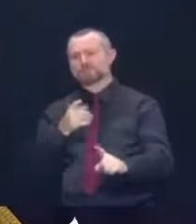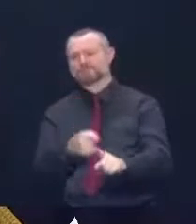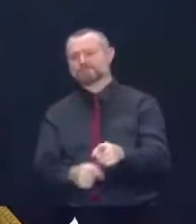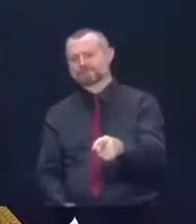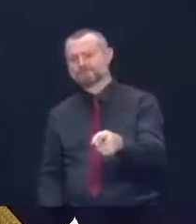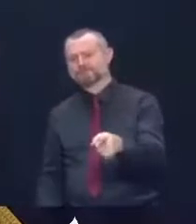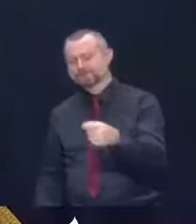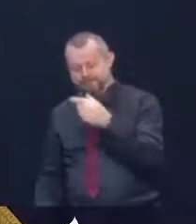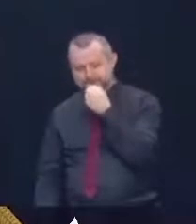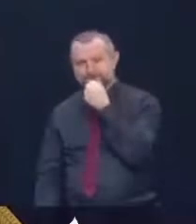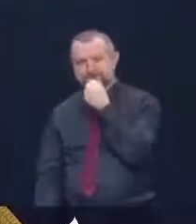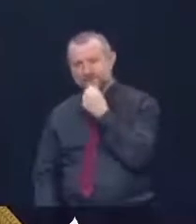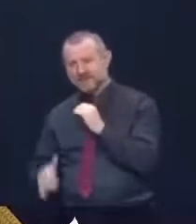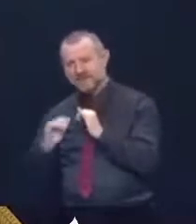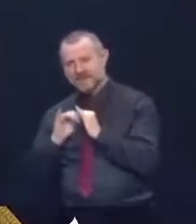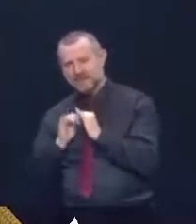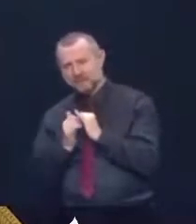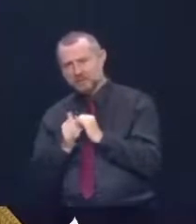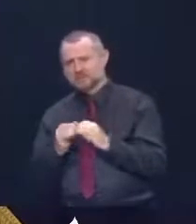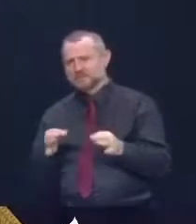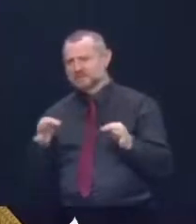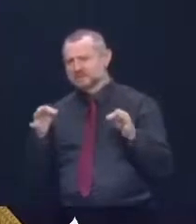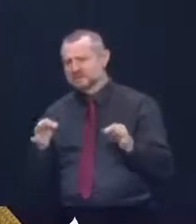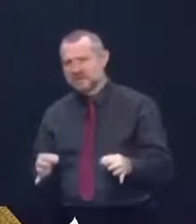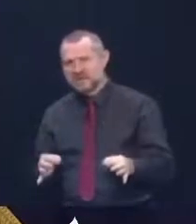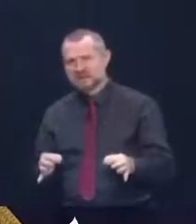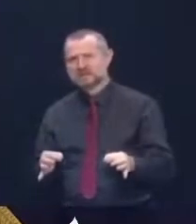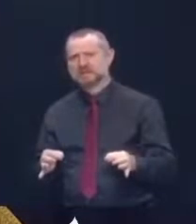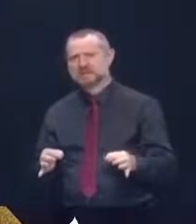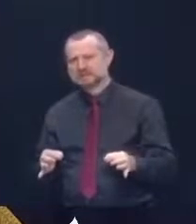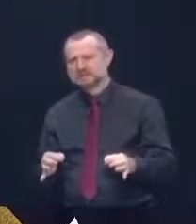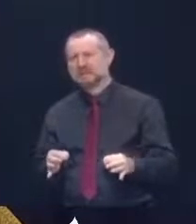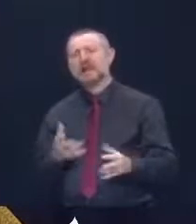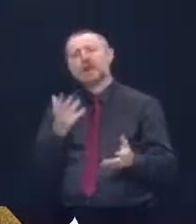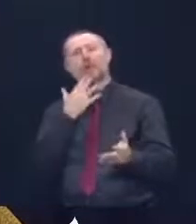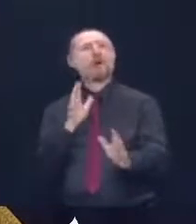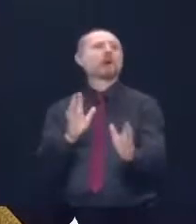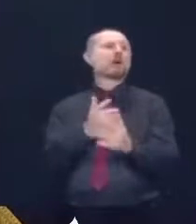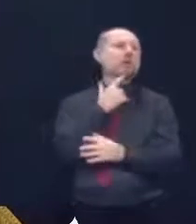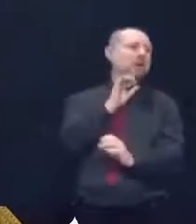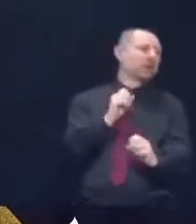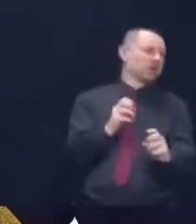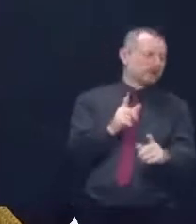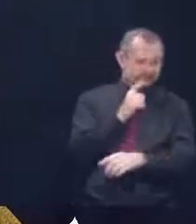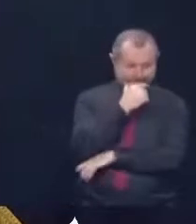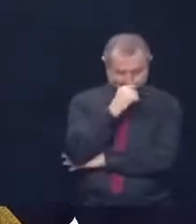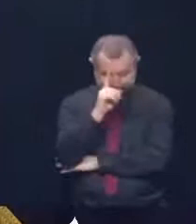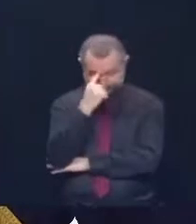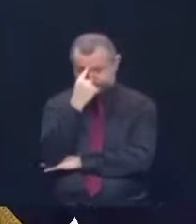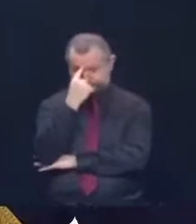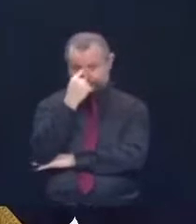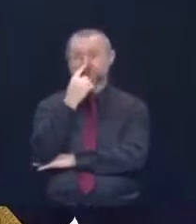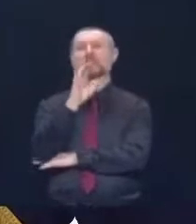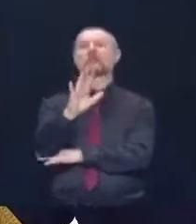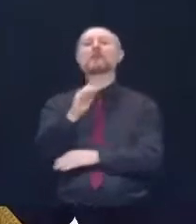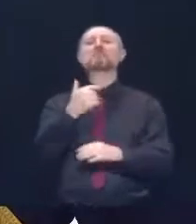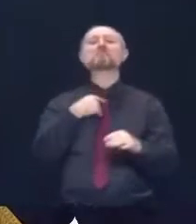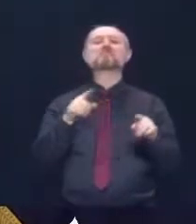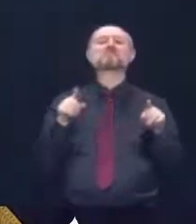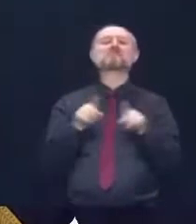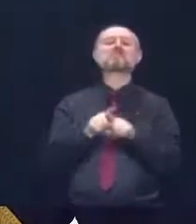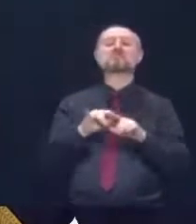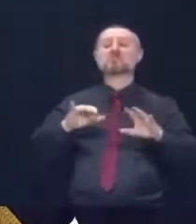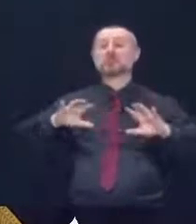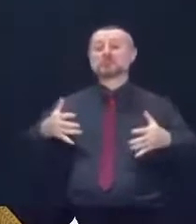I don't know how you would determine. Well, you probably are hitting the same class. If you're doing